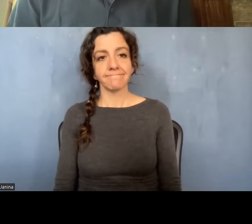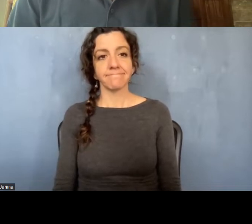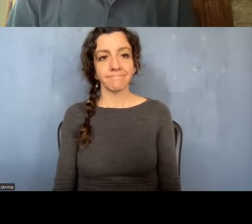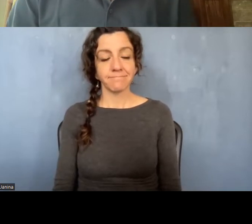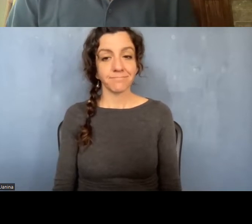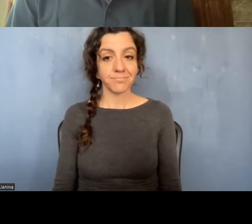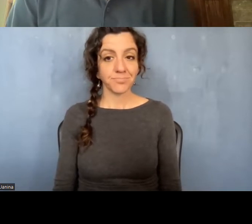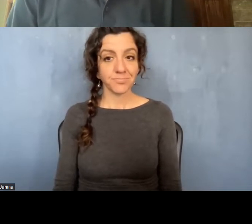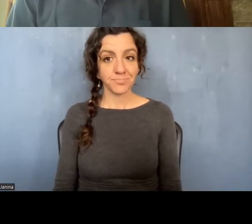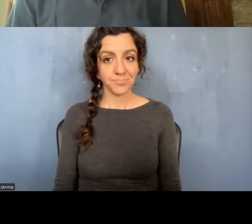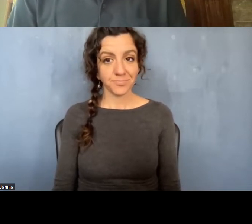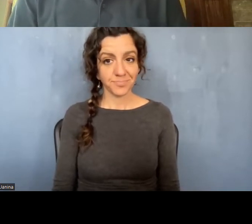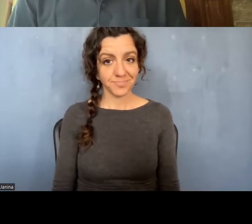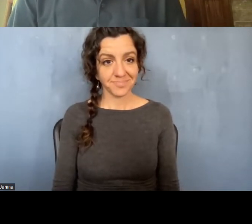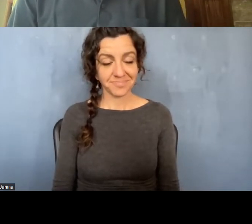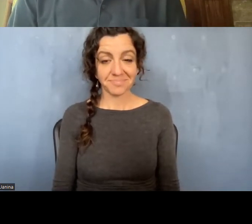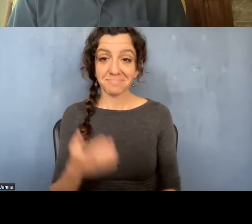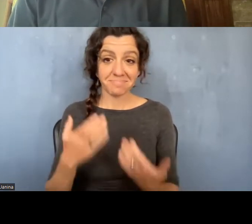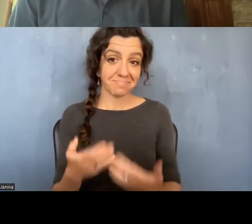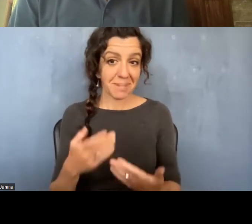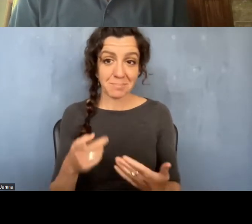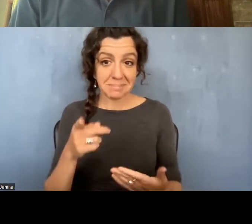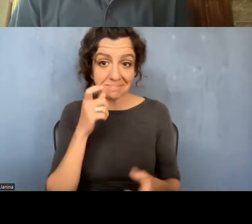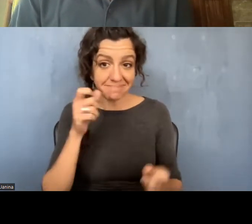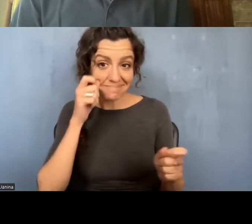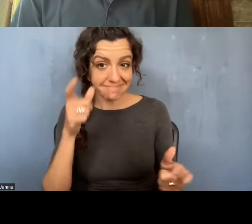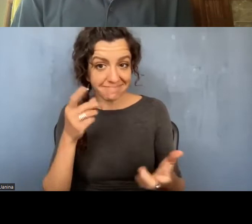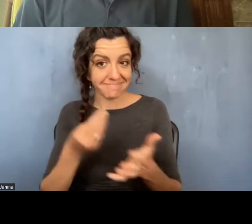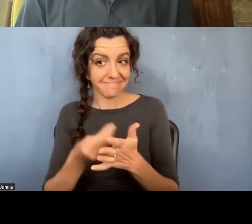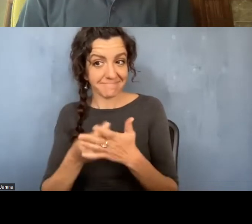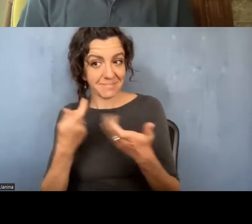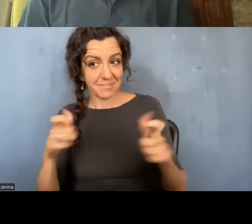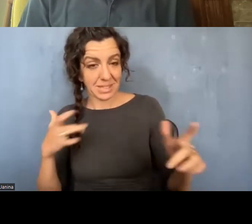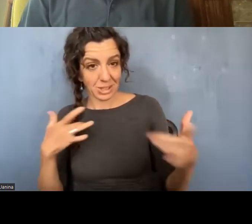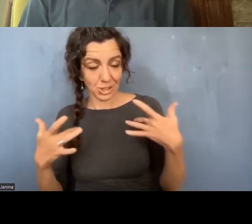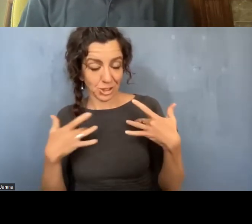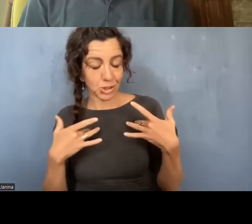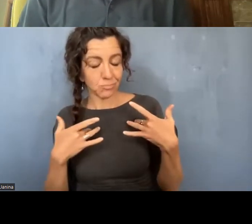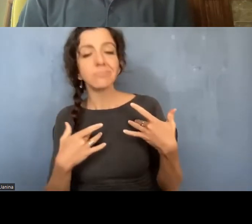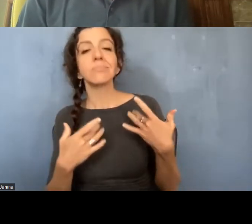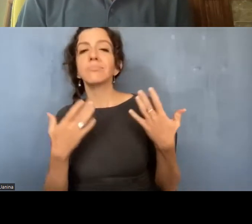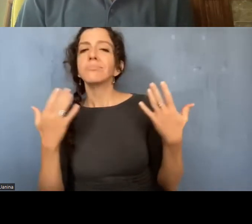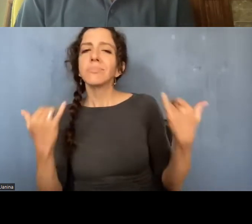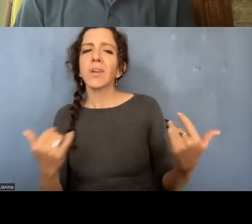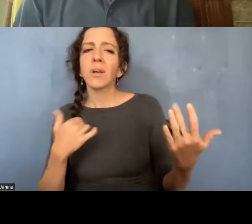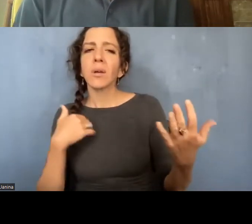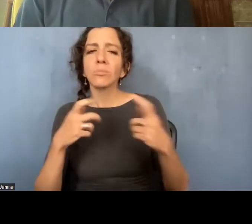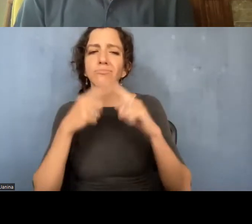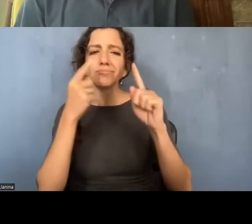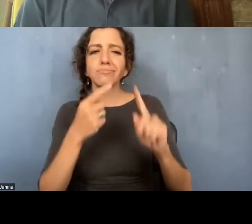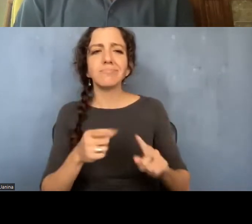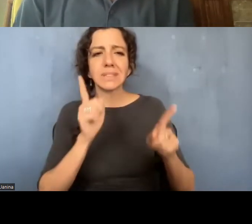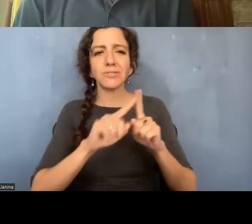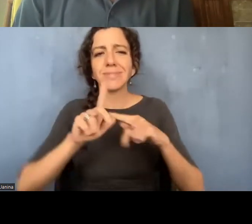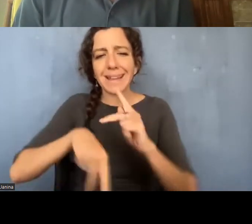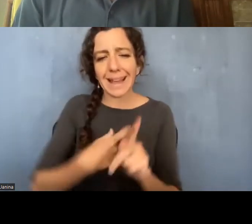While it may not be surprising that funding was a major concern, here are some of the different types of concerns that emerged within